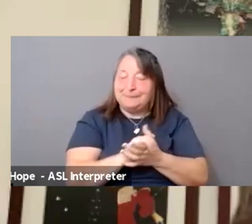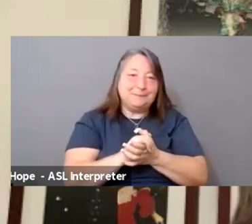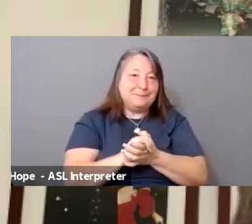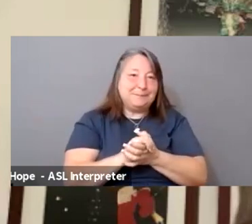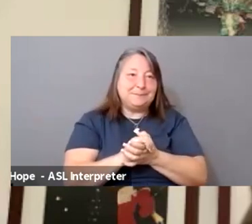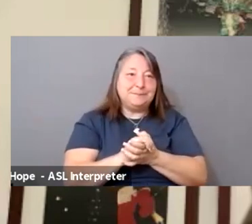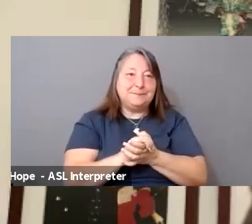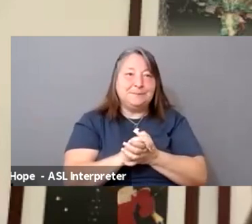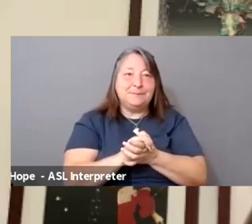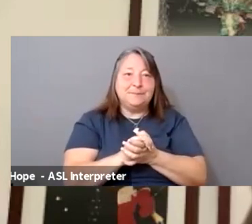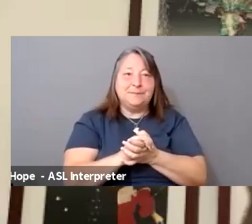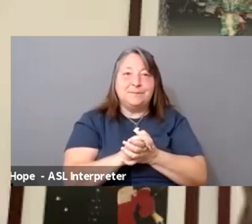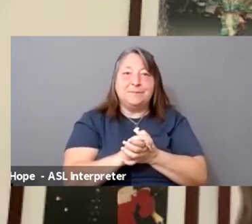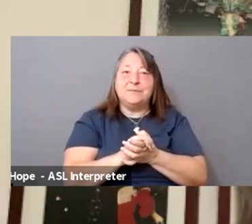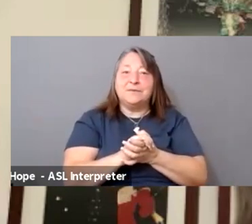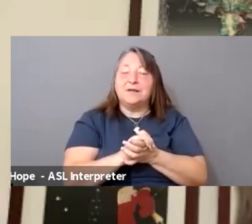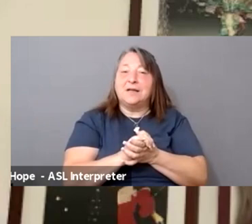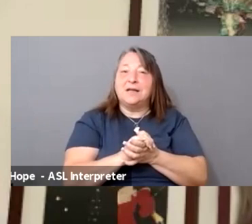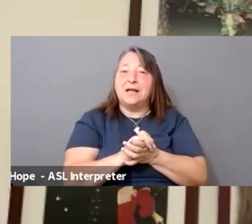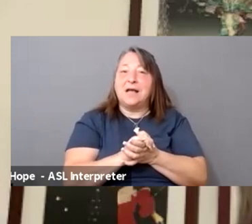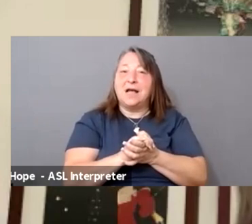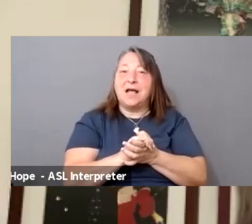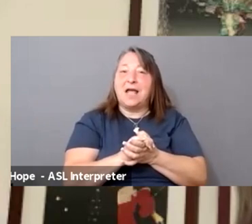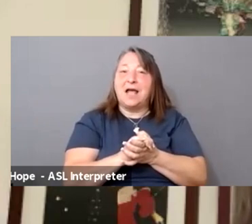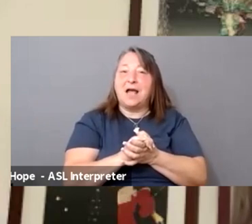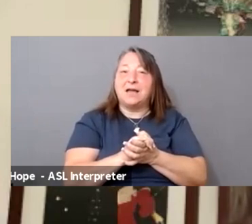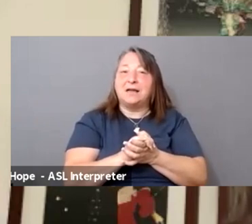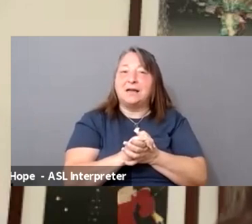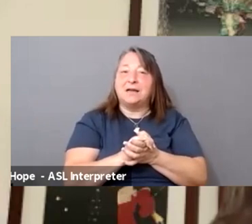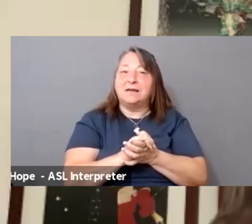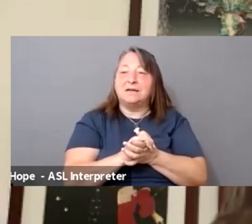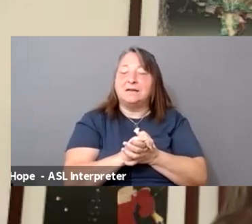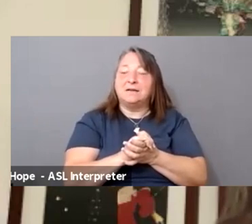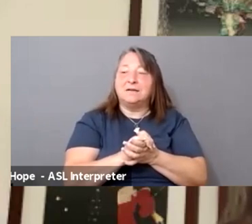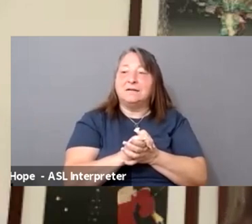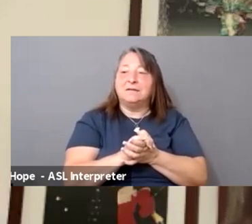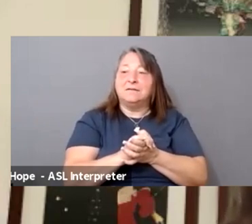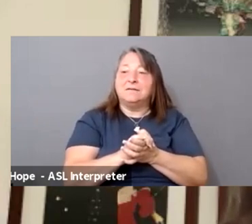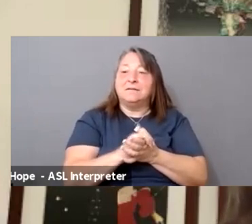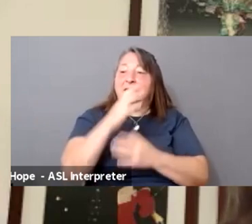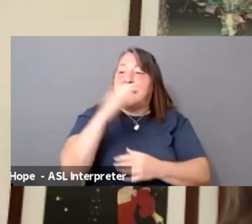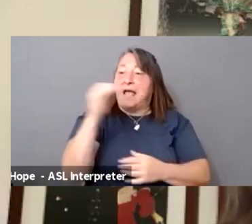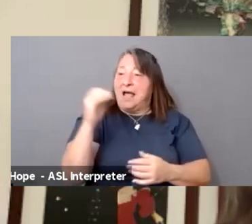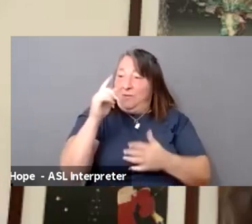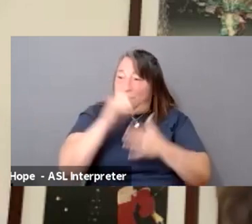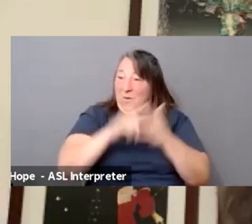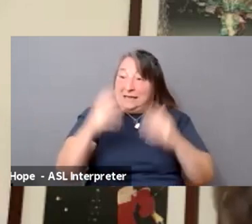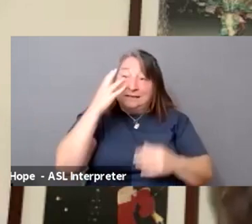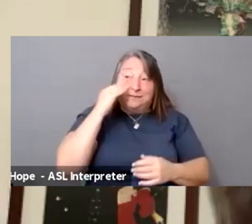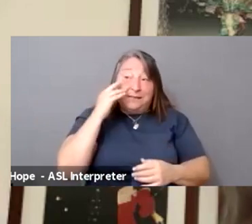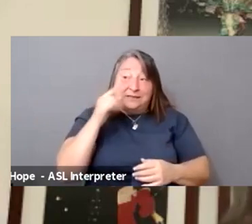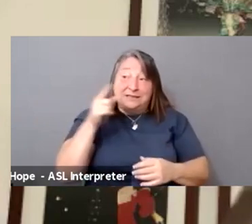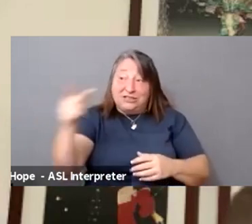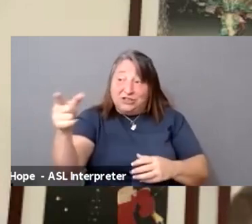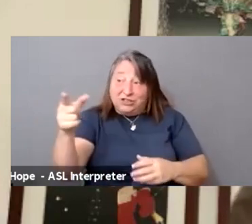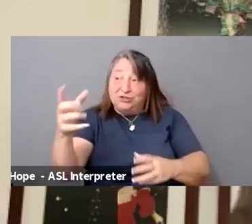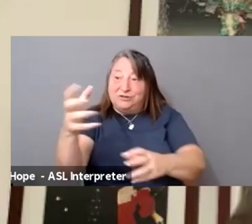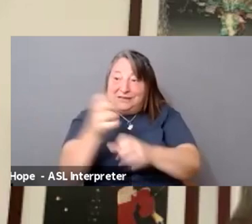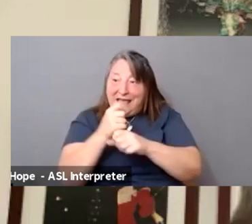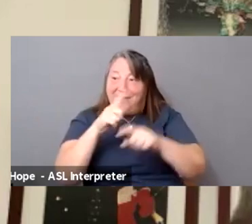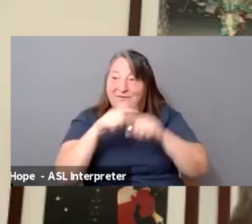what was the experience that you probably garnered from audiences,